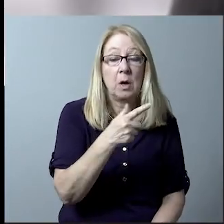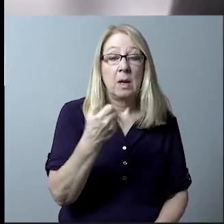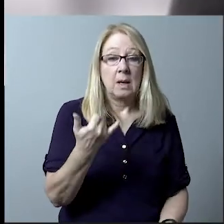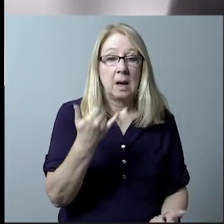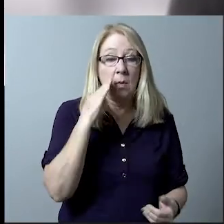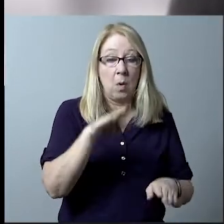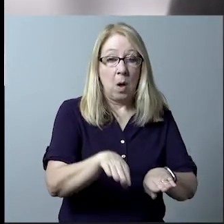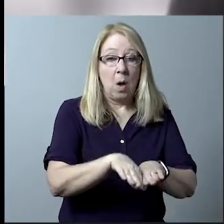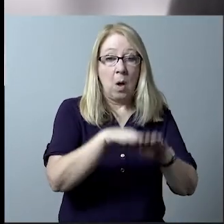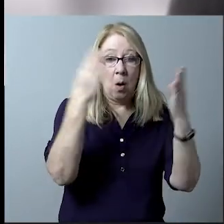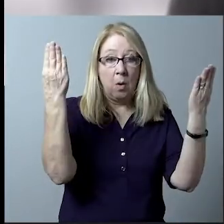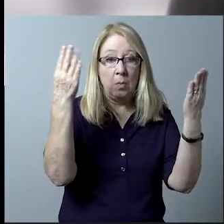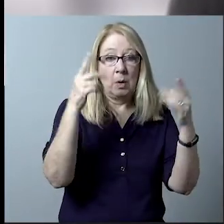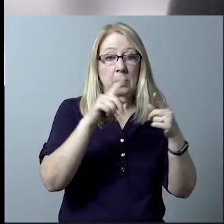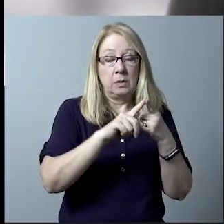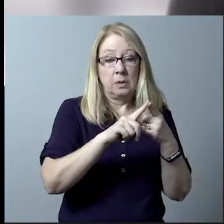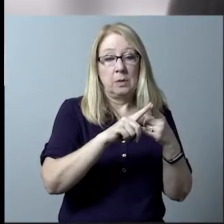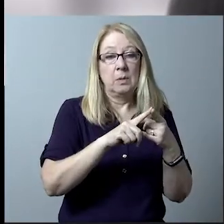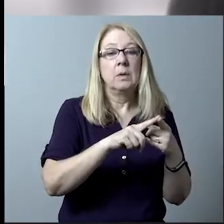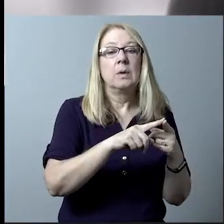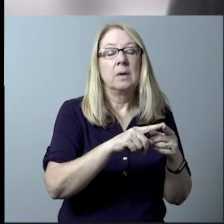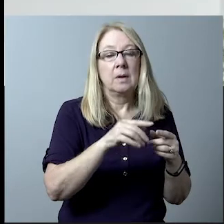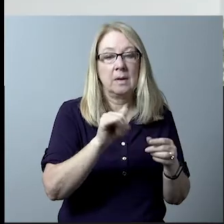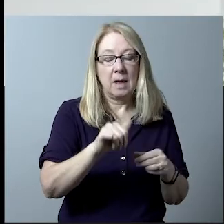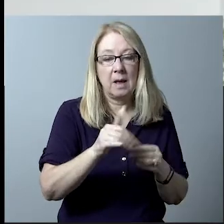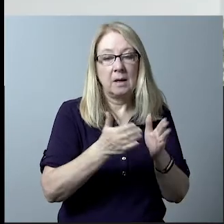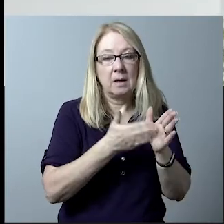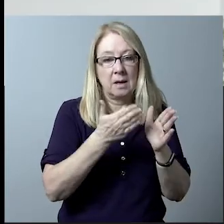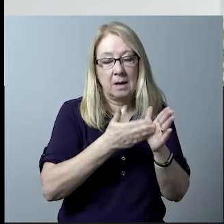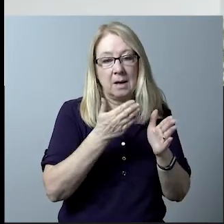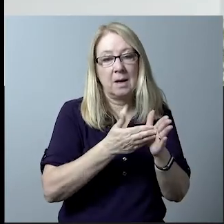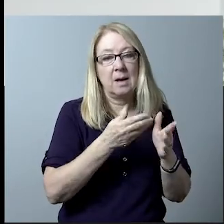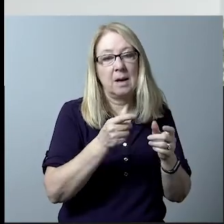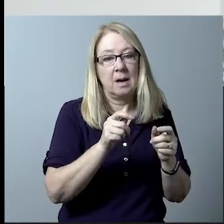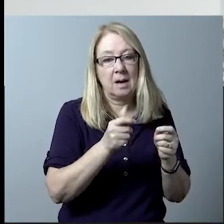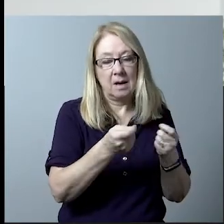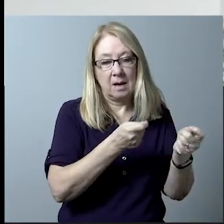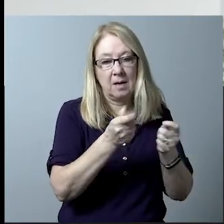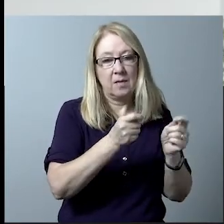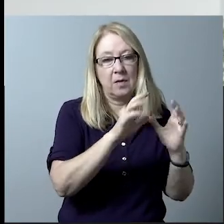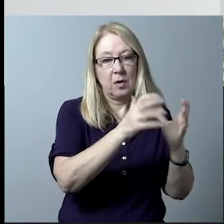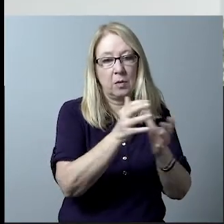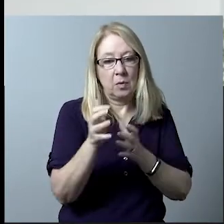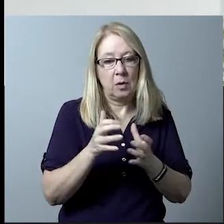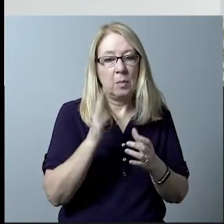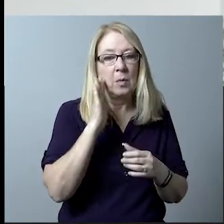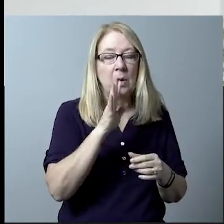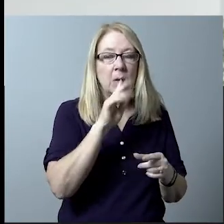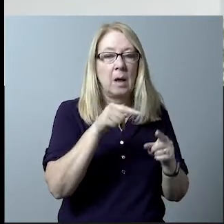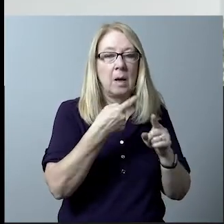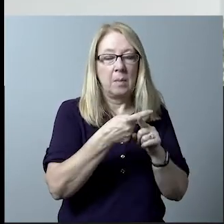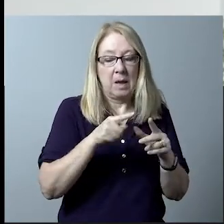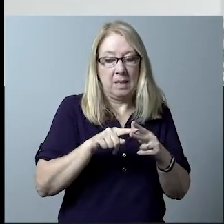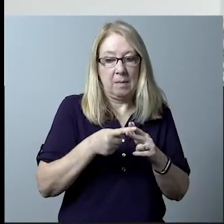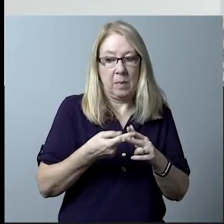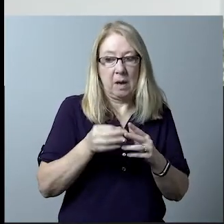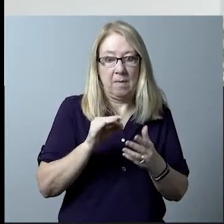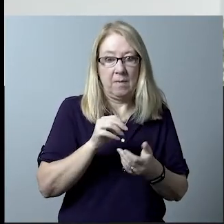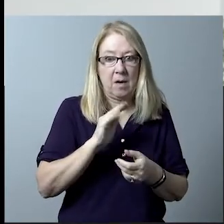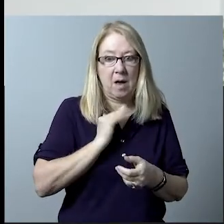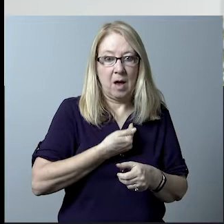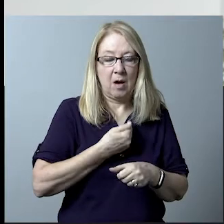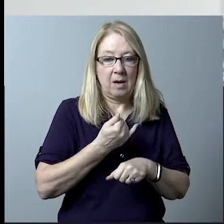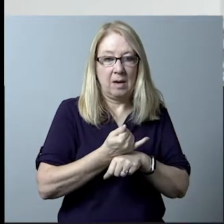Thanks, Greg. So we're going to open the floor up to our leaders from our shared governance bodies. So each of our shared governance presidents will reflect briefly on the start